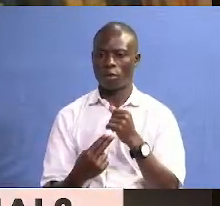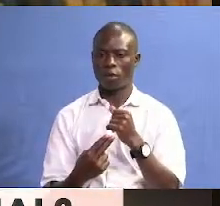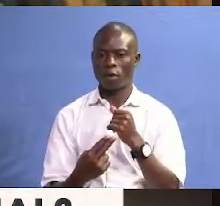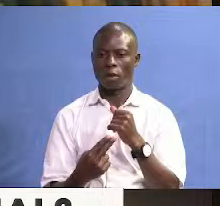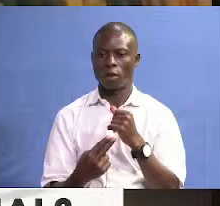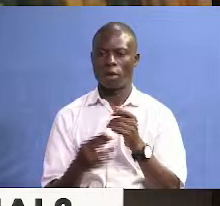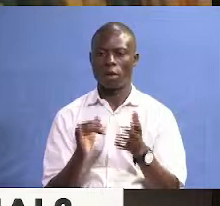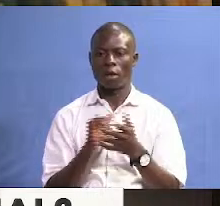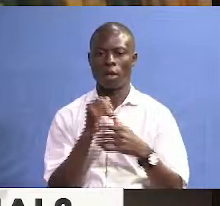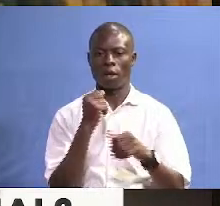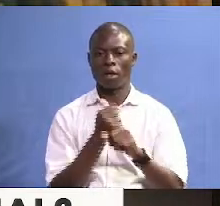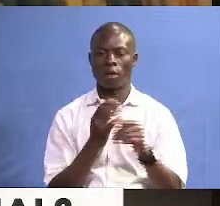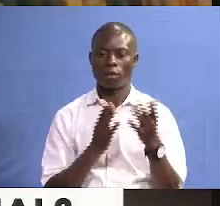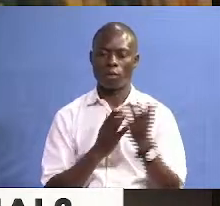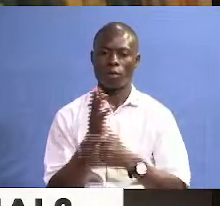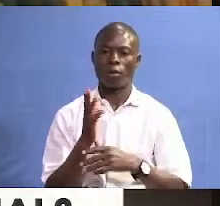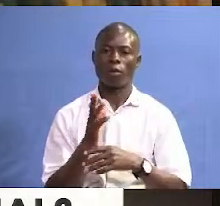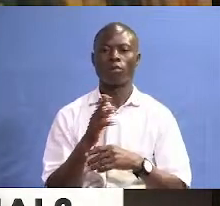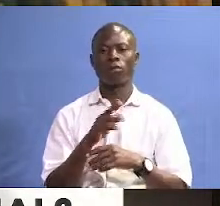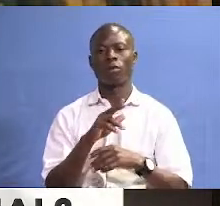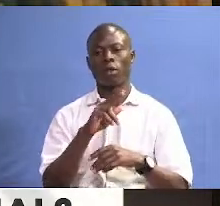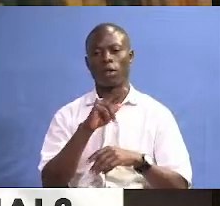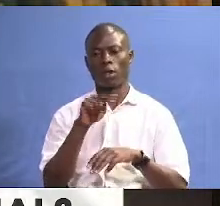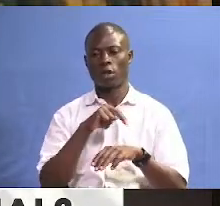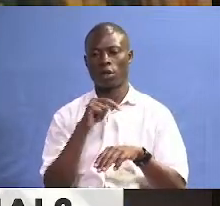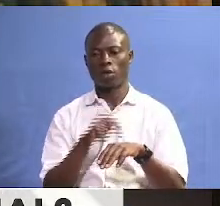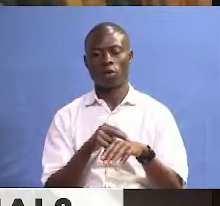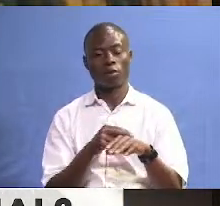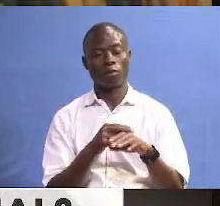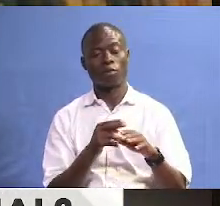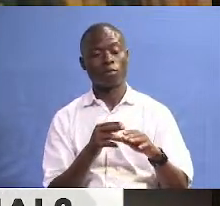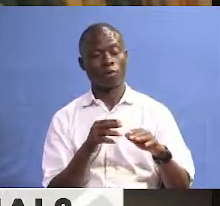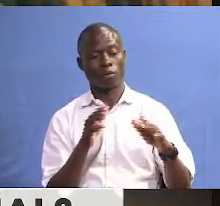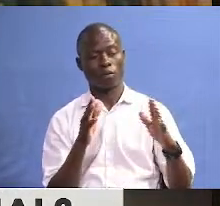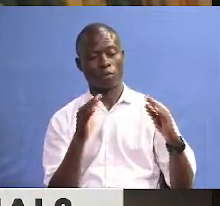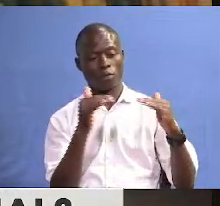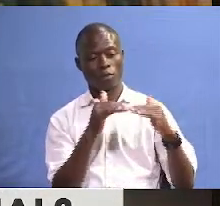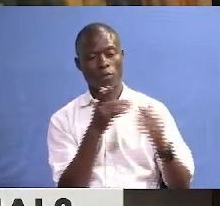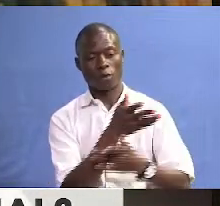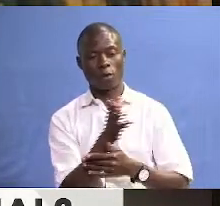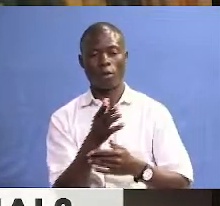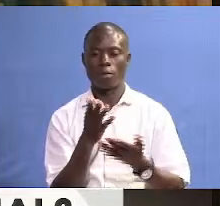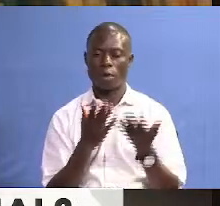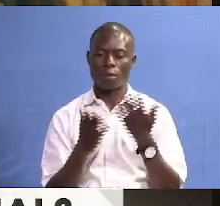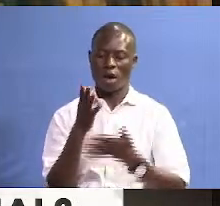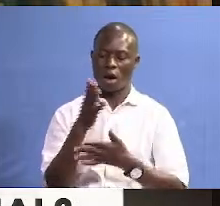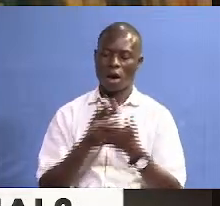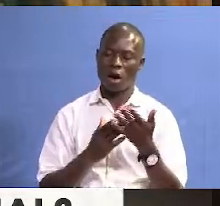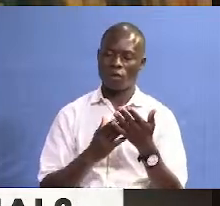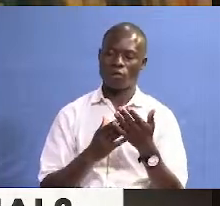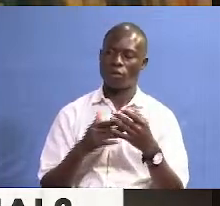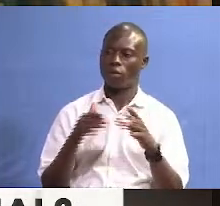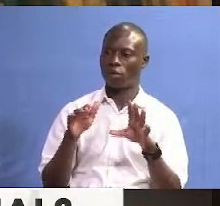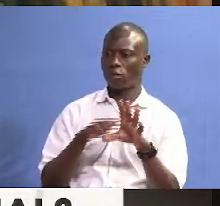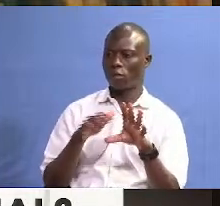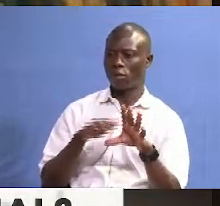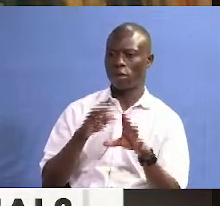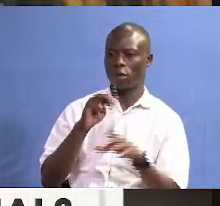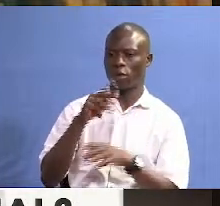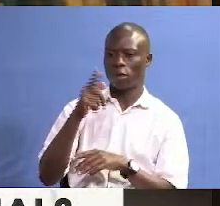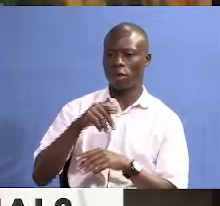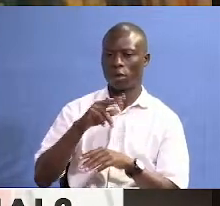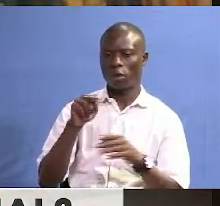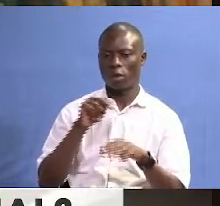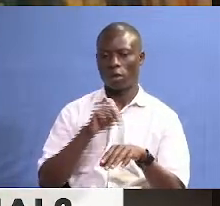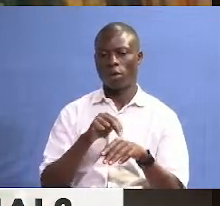is done through the National Assembly, where at least a quarter of the members of the National Assembly may propose